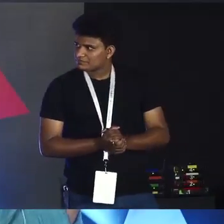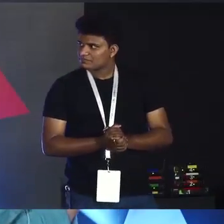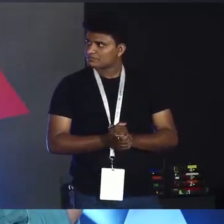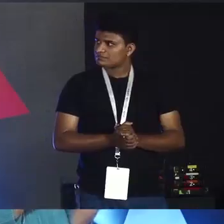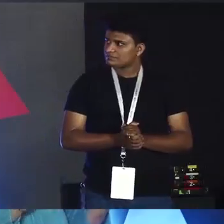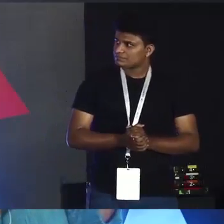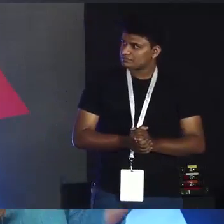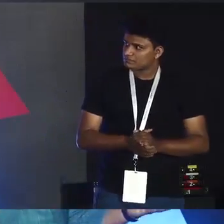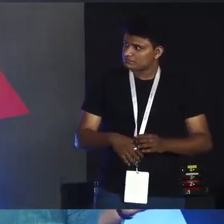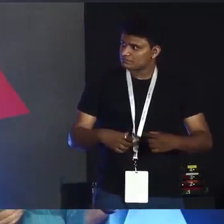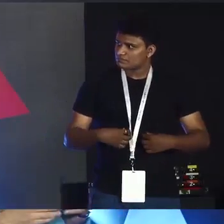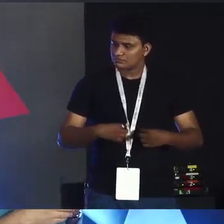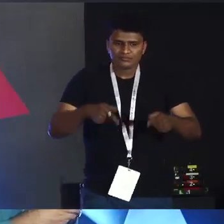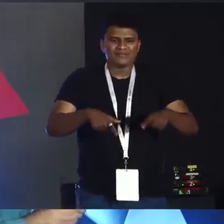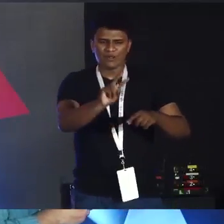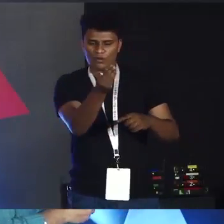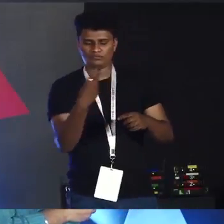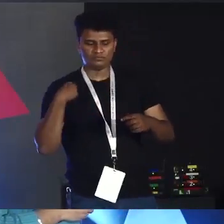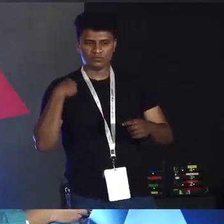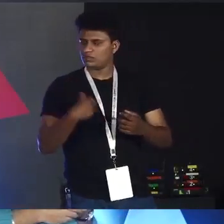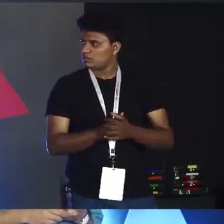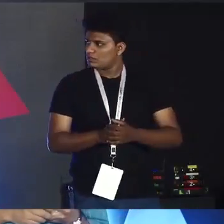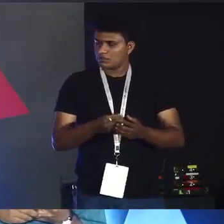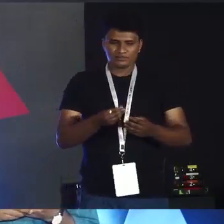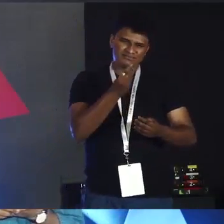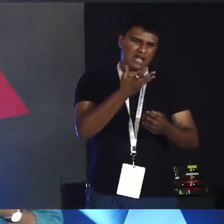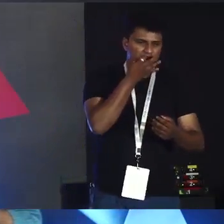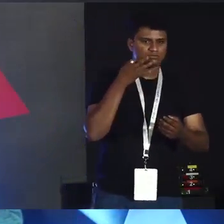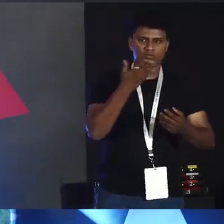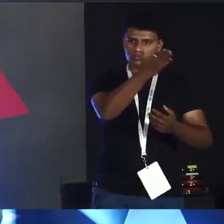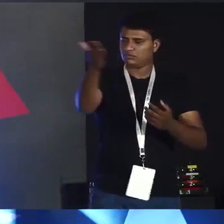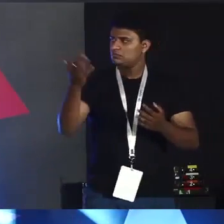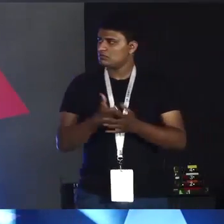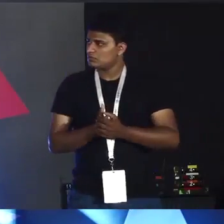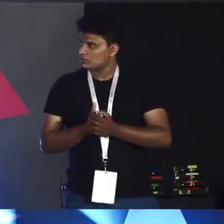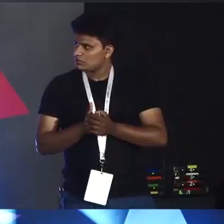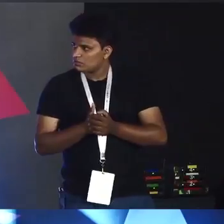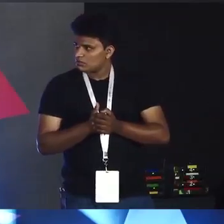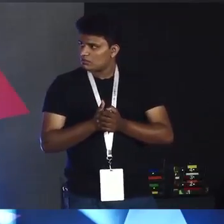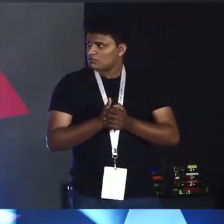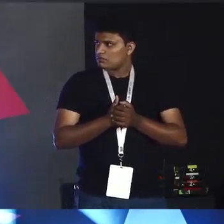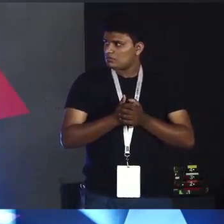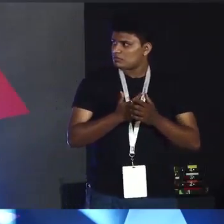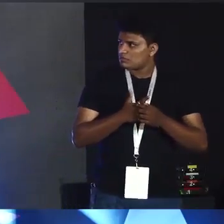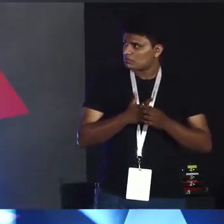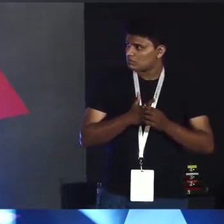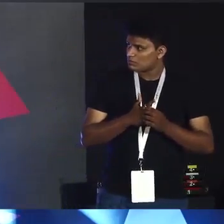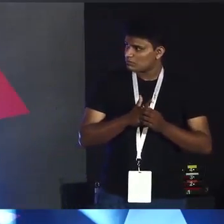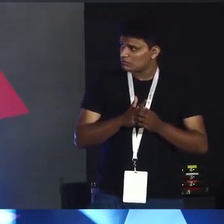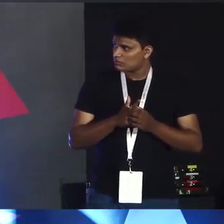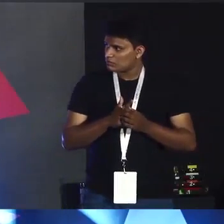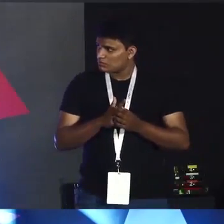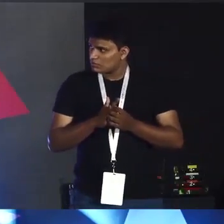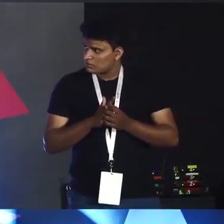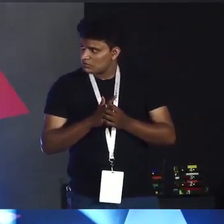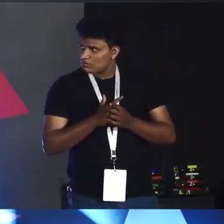One problem I've just raised today, humble request from all of you, whatever way you are dealing with disability, we are small people,